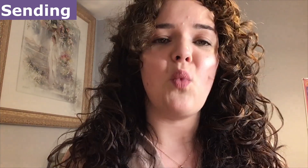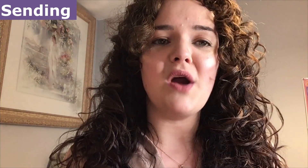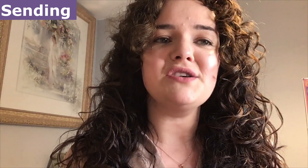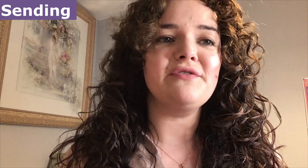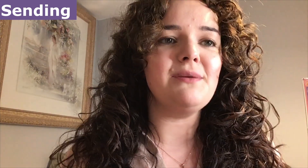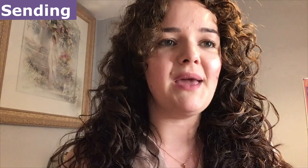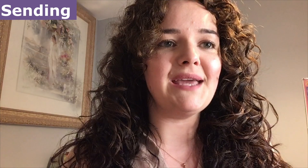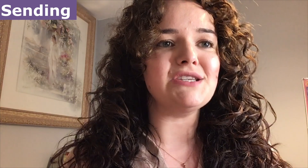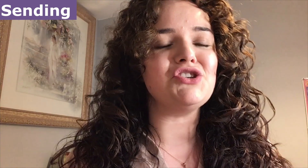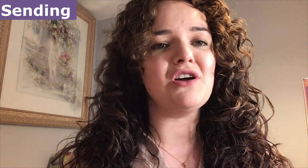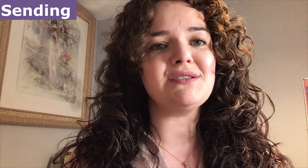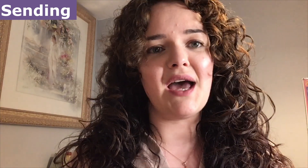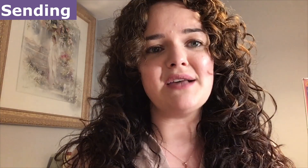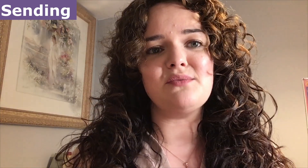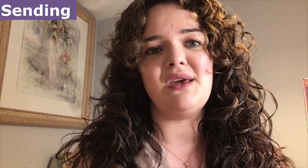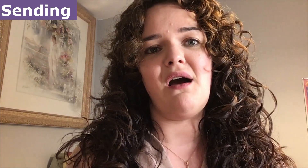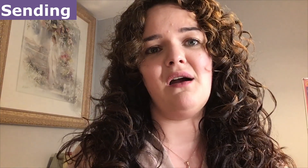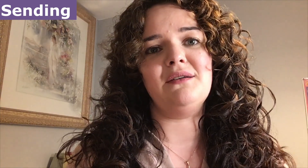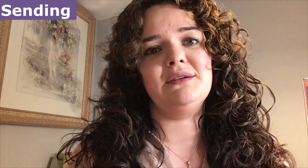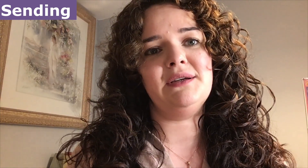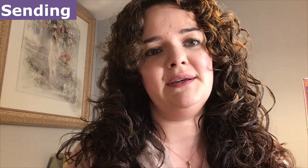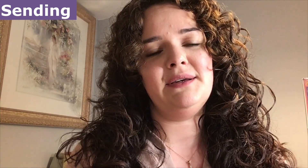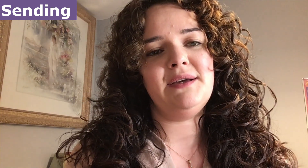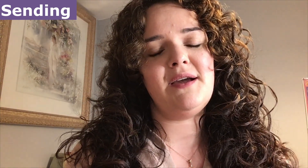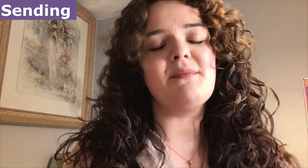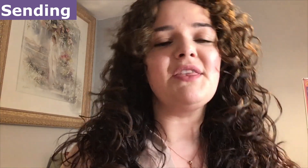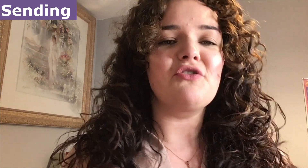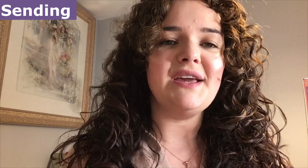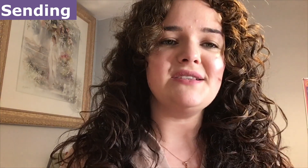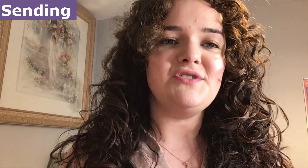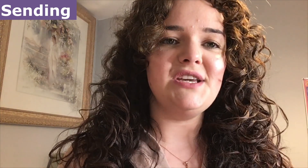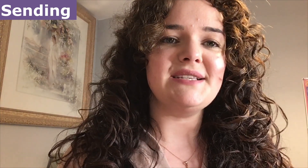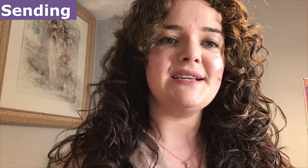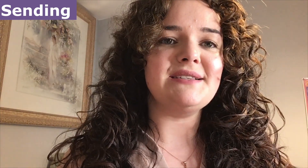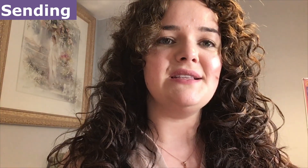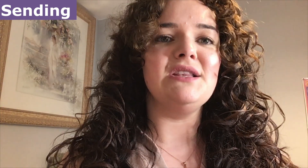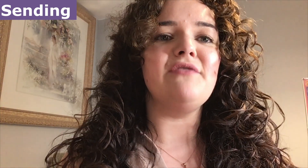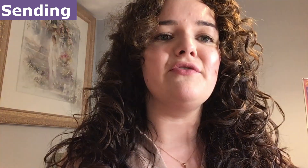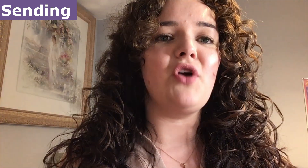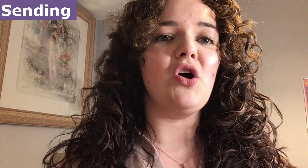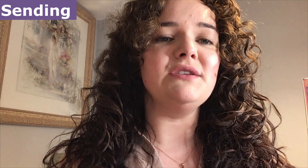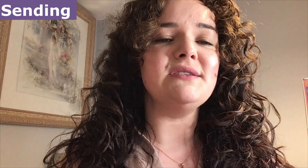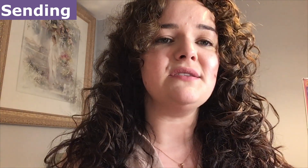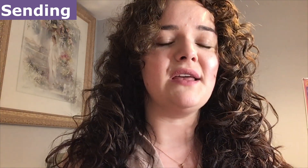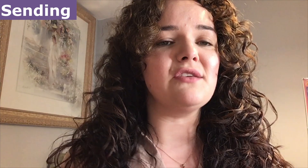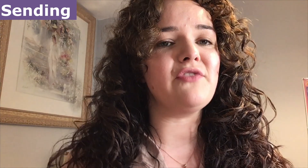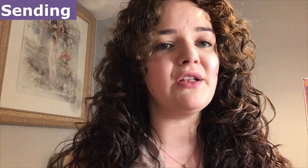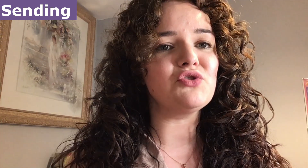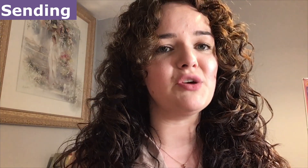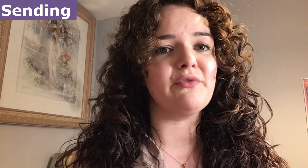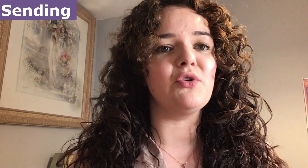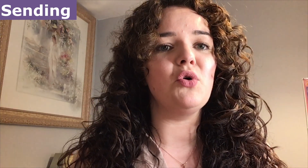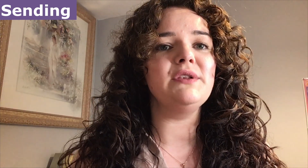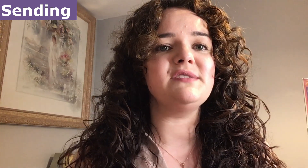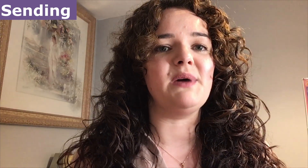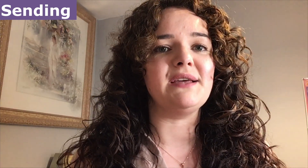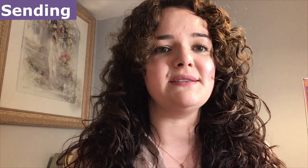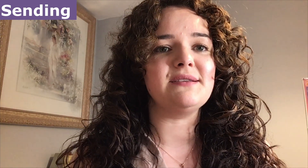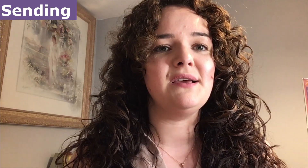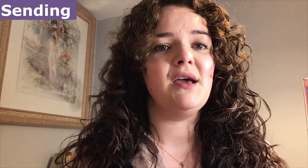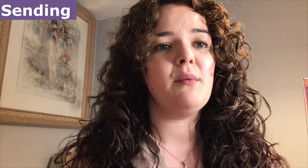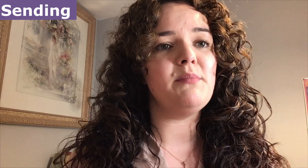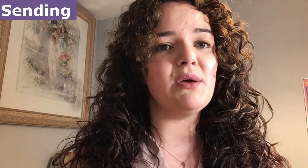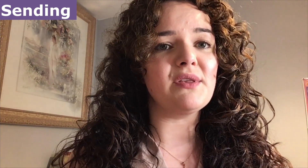fearfully and wonderfully made just as we are. And may the grace of Jesus, the love of God, and the fellowship of the Holy